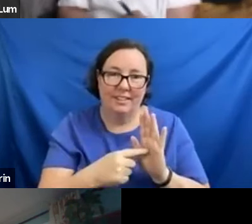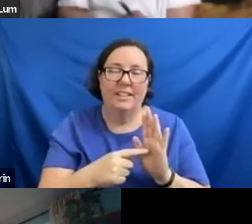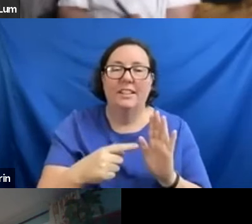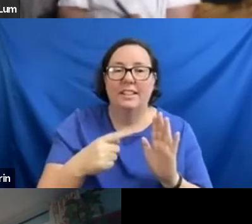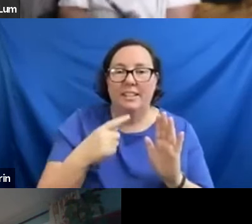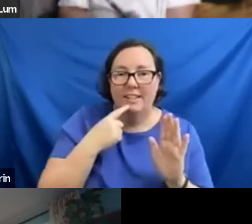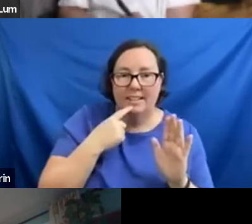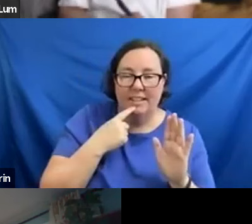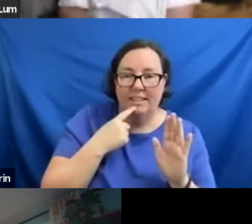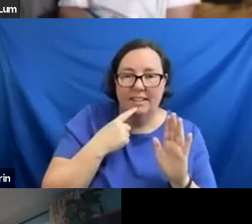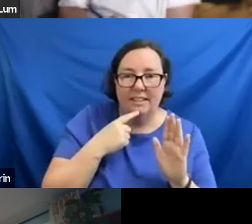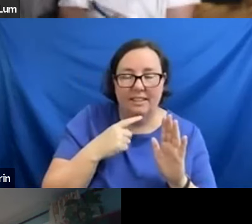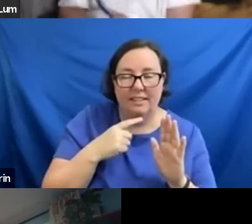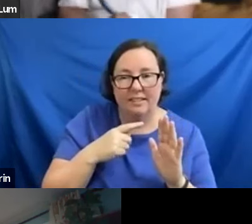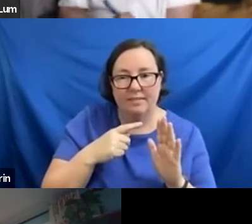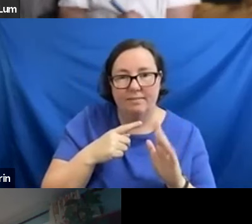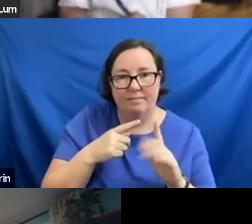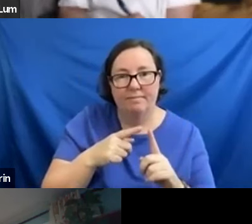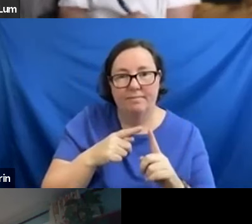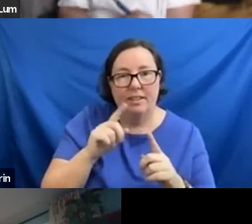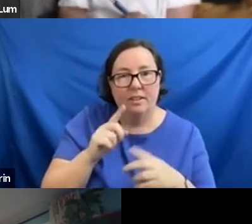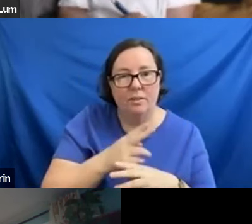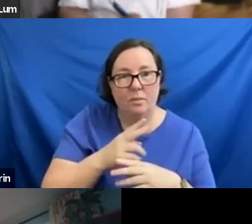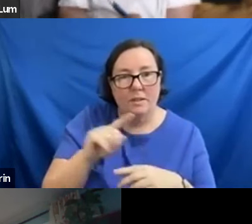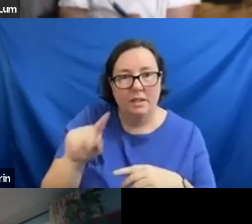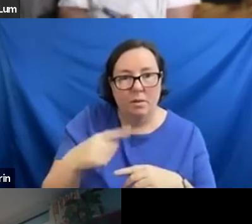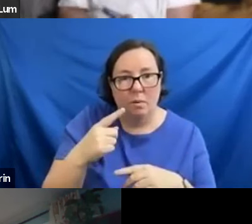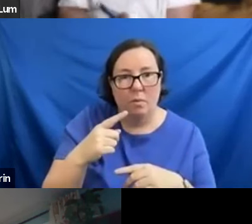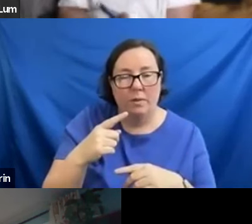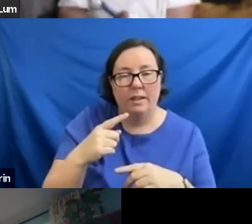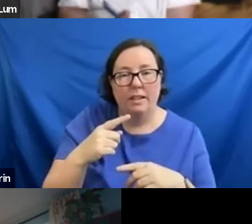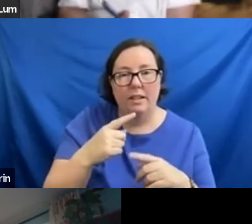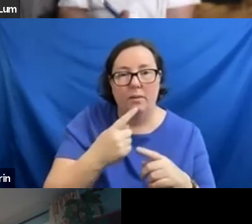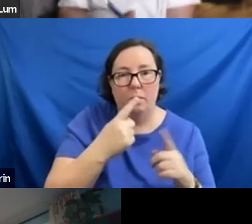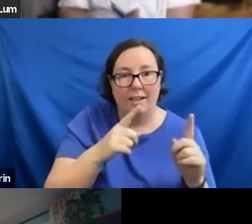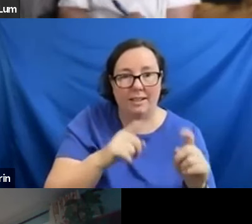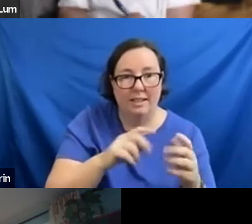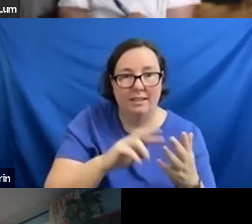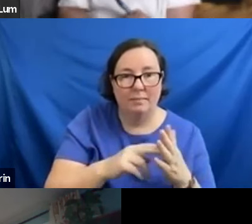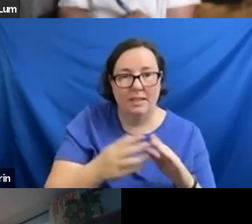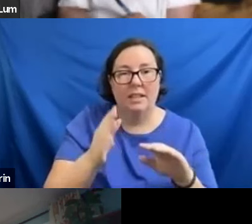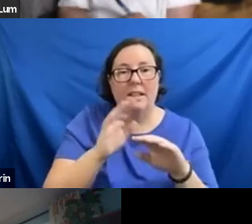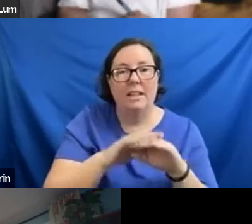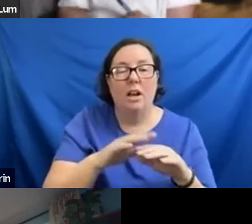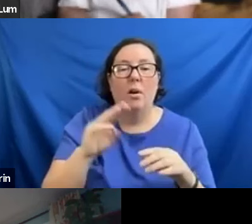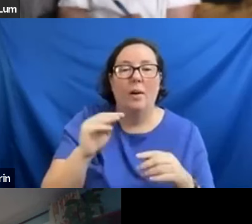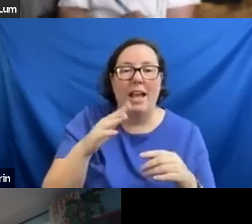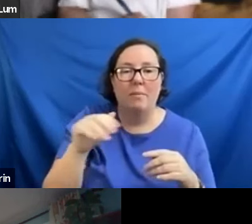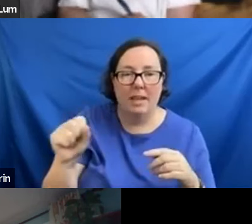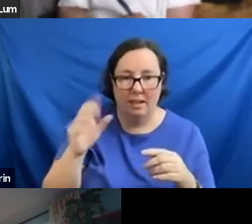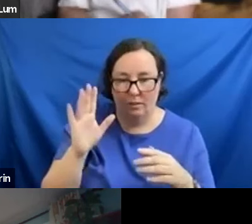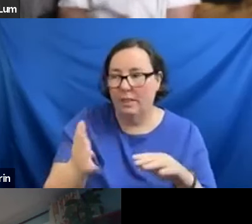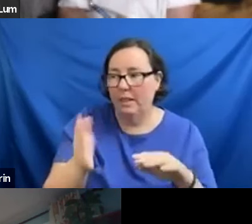Institute report pointed out that using only the MCAS exam can increase Boston Latin School Black and